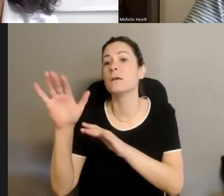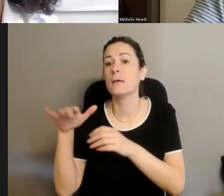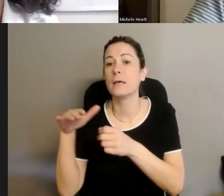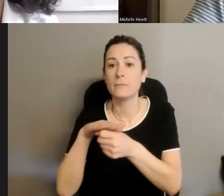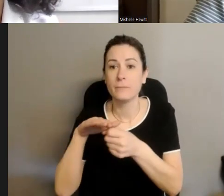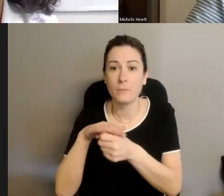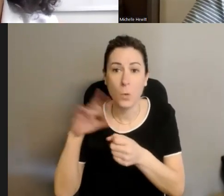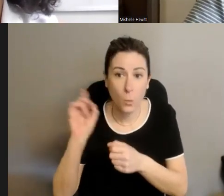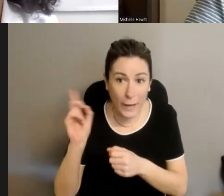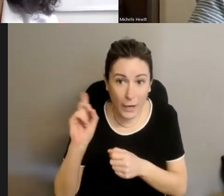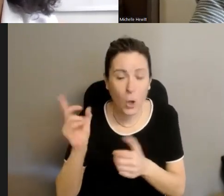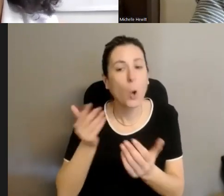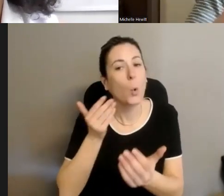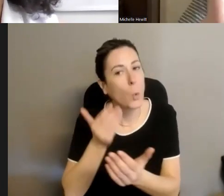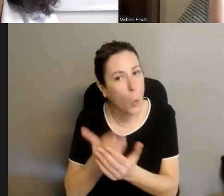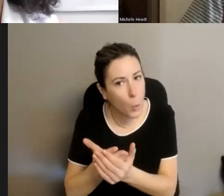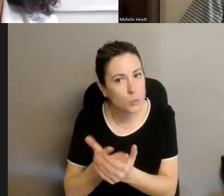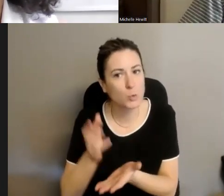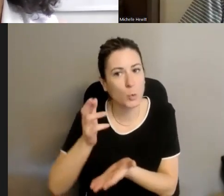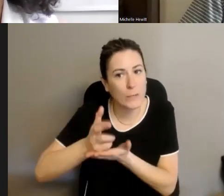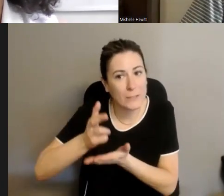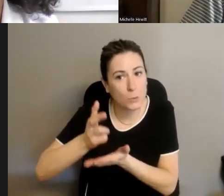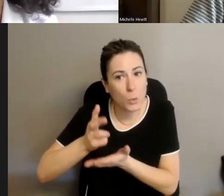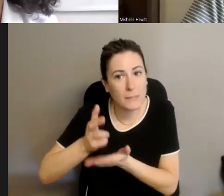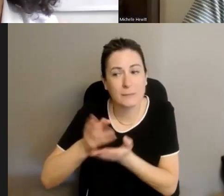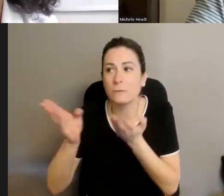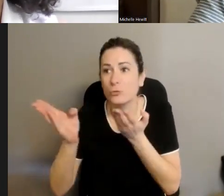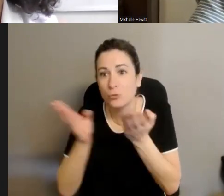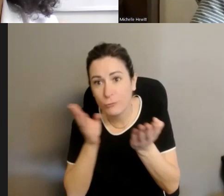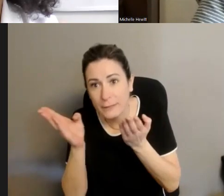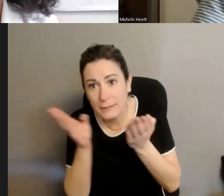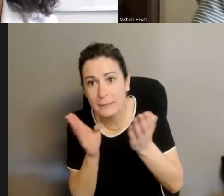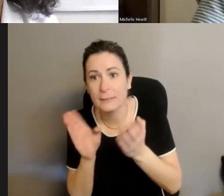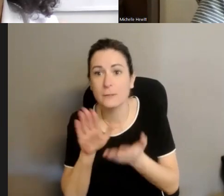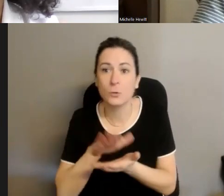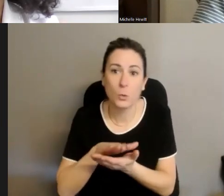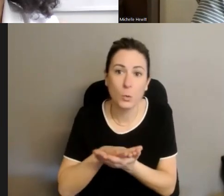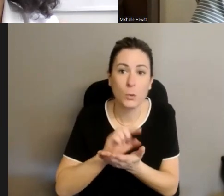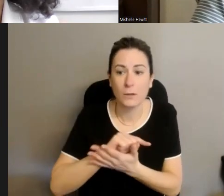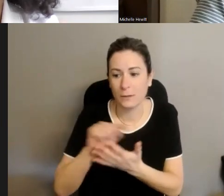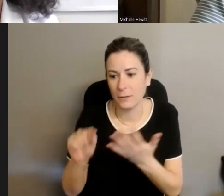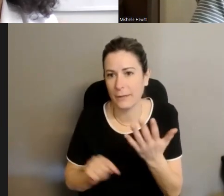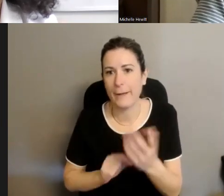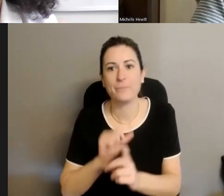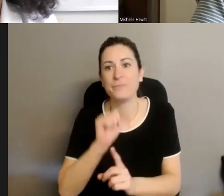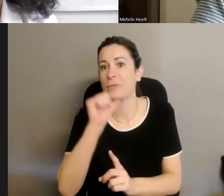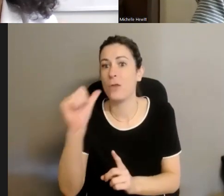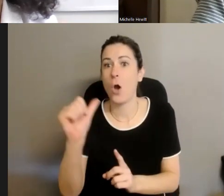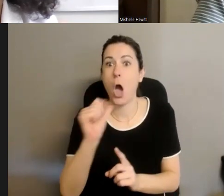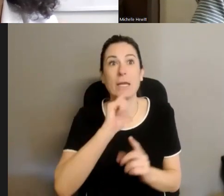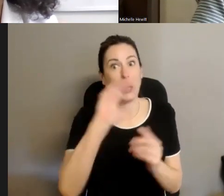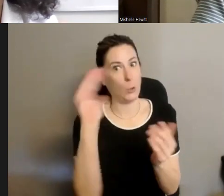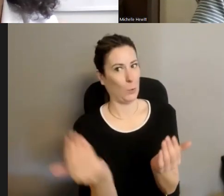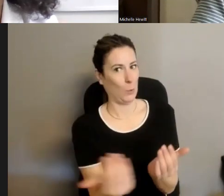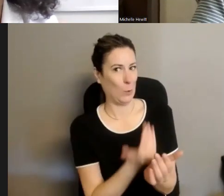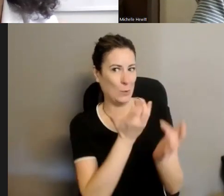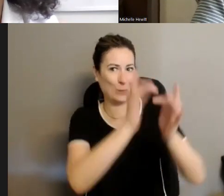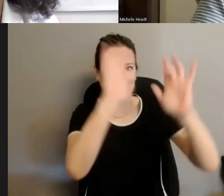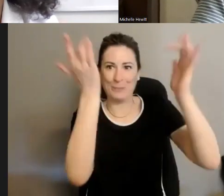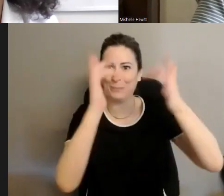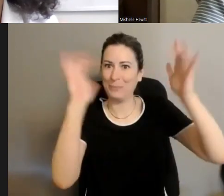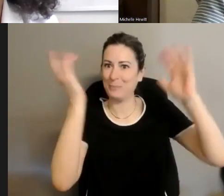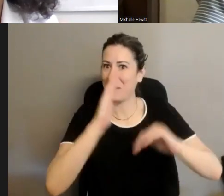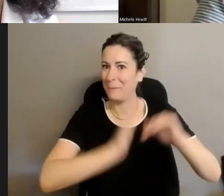thing going into the downtown whatevers that prices out of the market those who need to